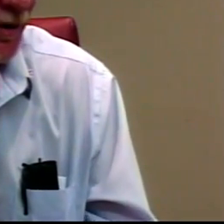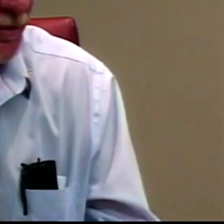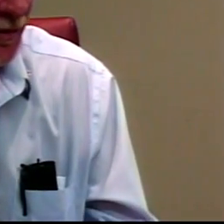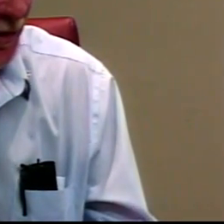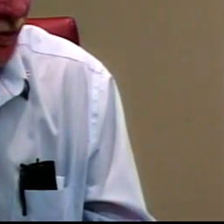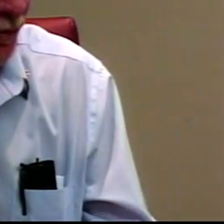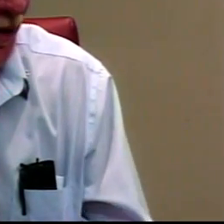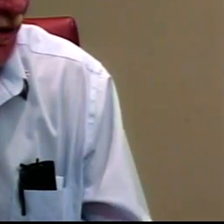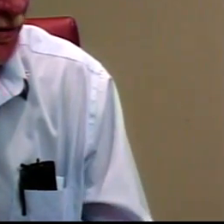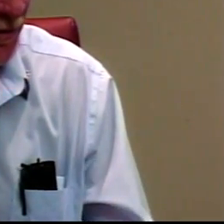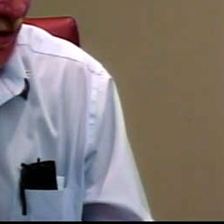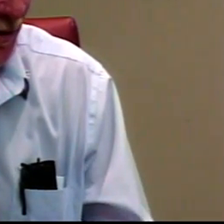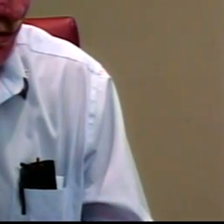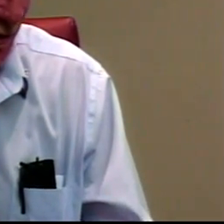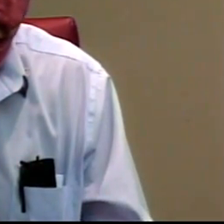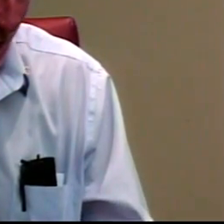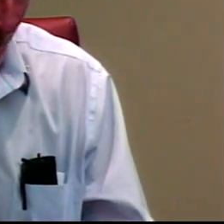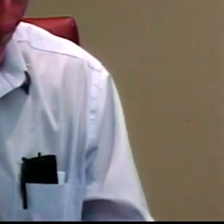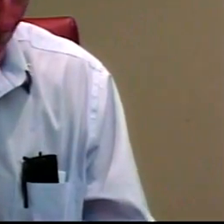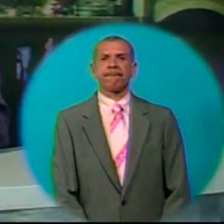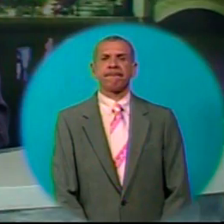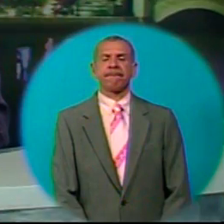for themselves in wider society.